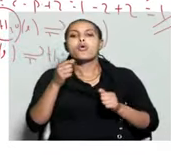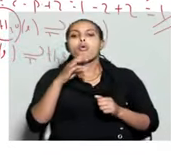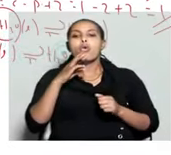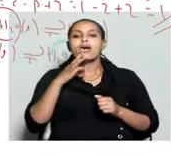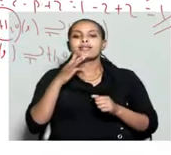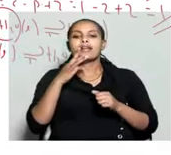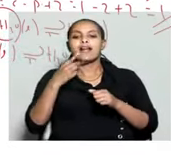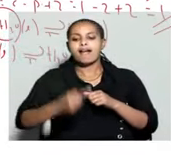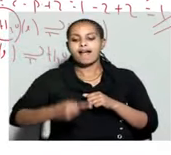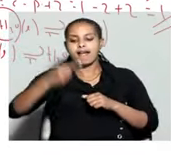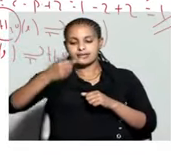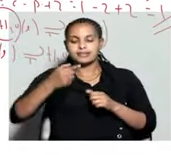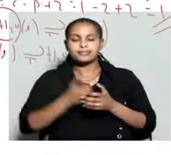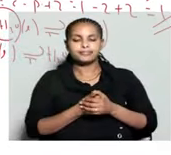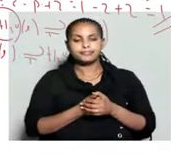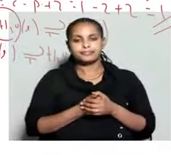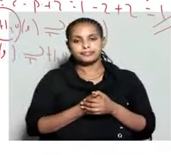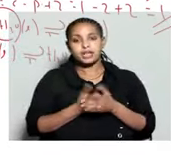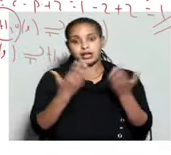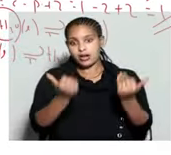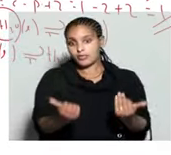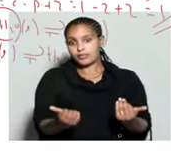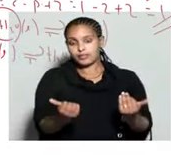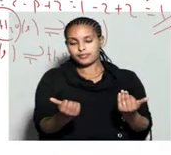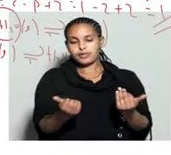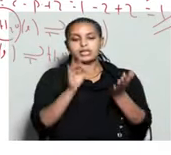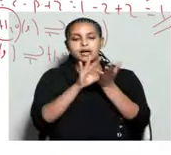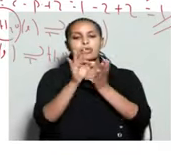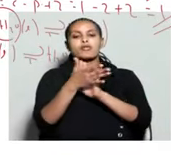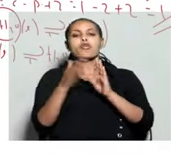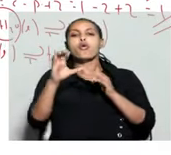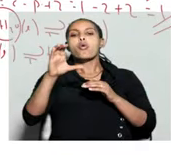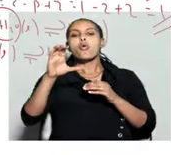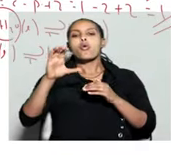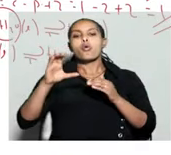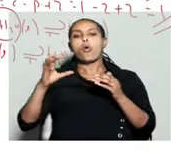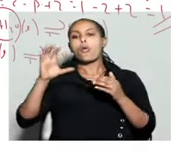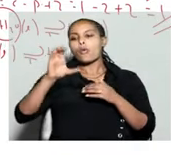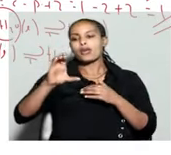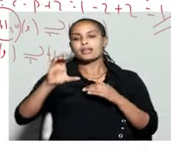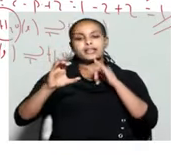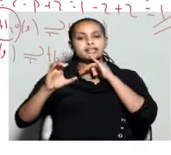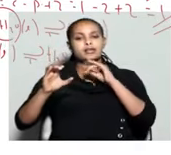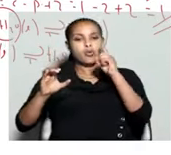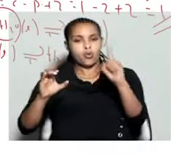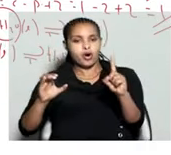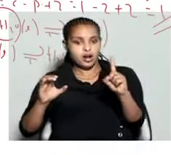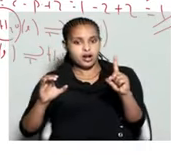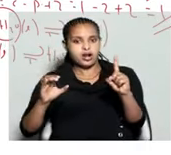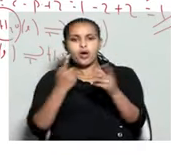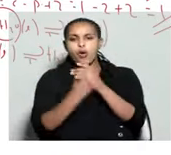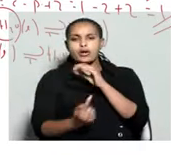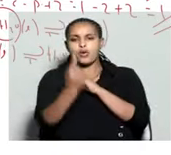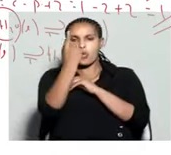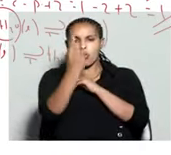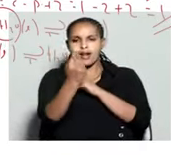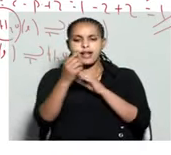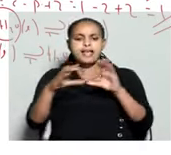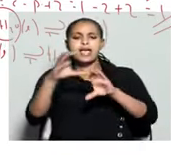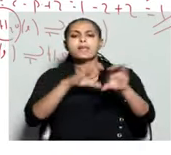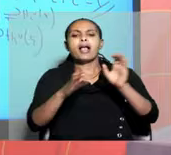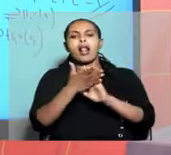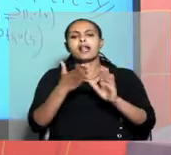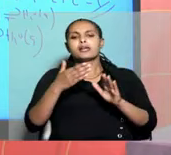water gas. Now, the number of components C is 1 because there is only one